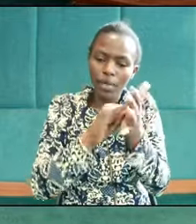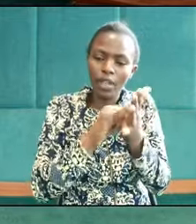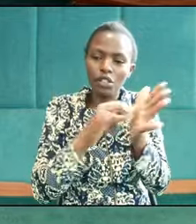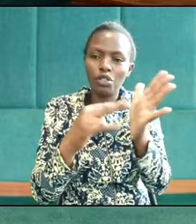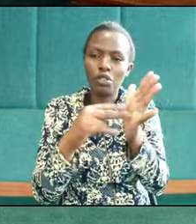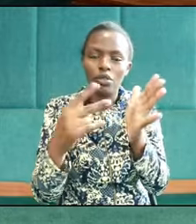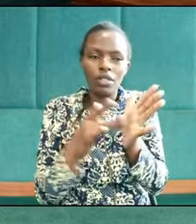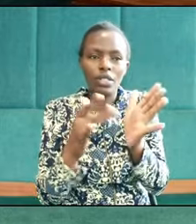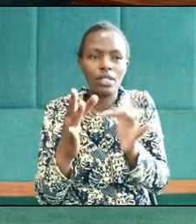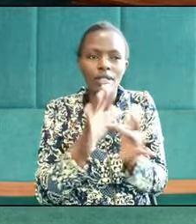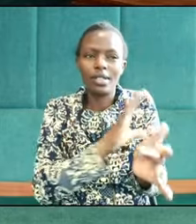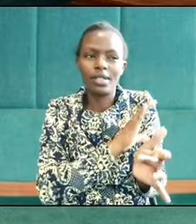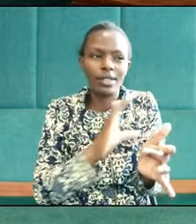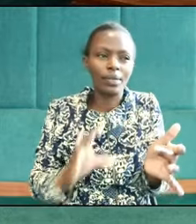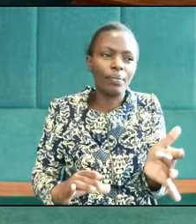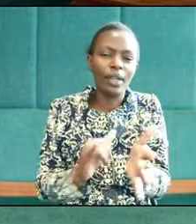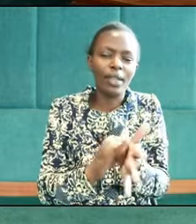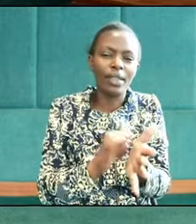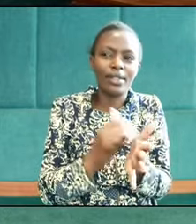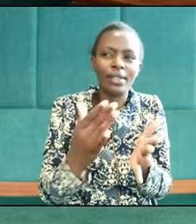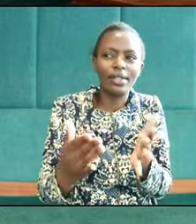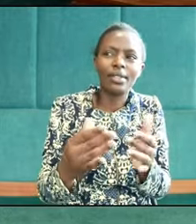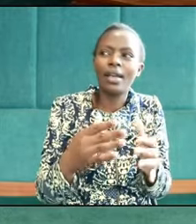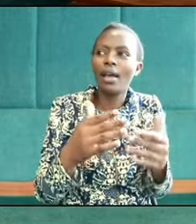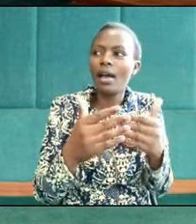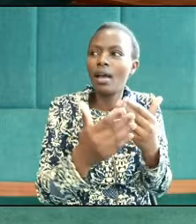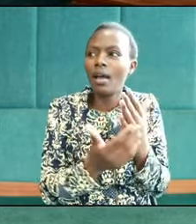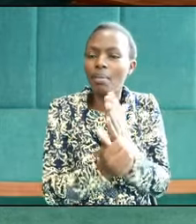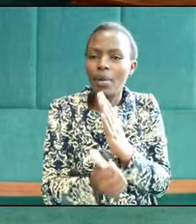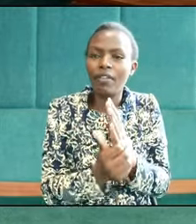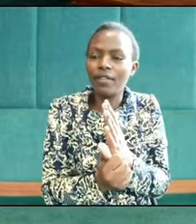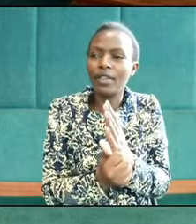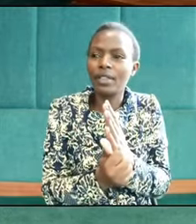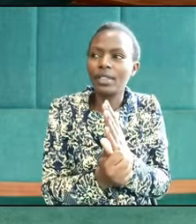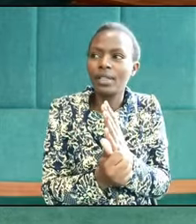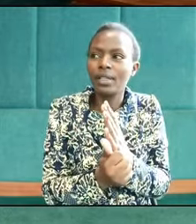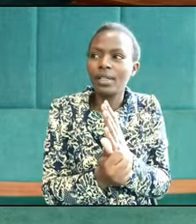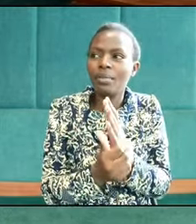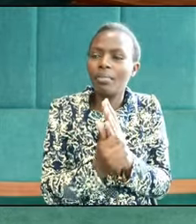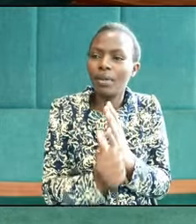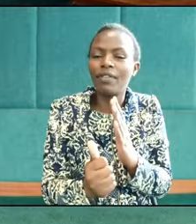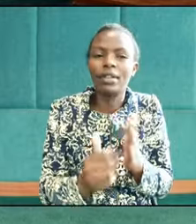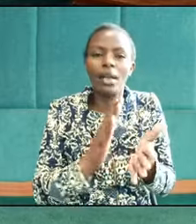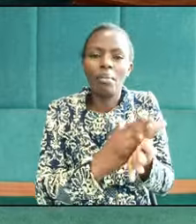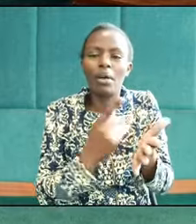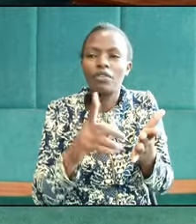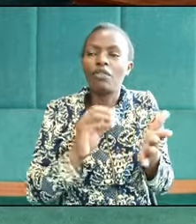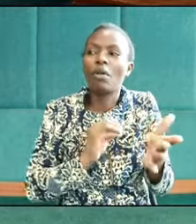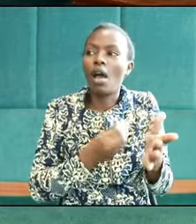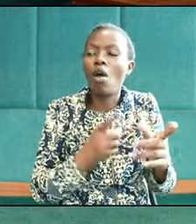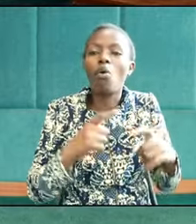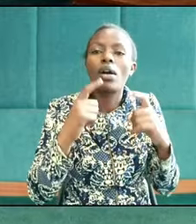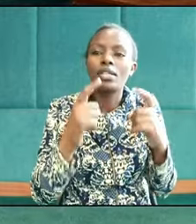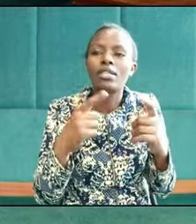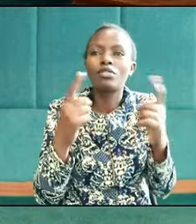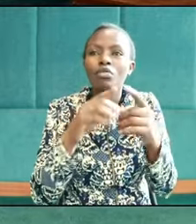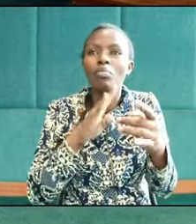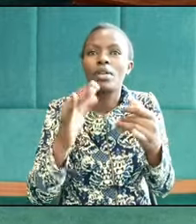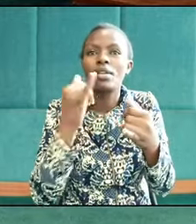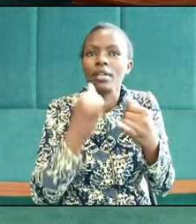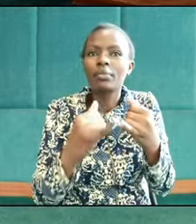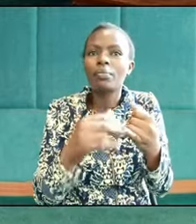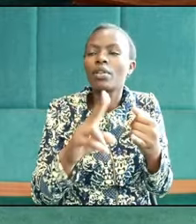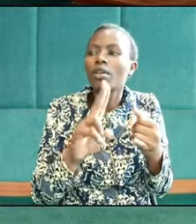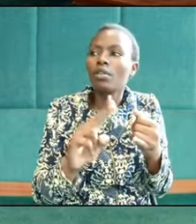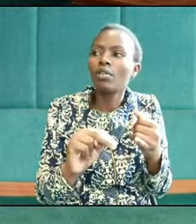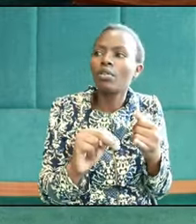who is the perfect sinless sacrifice for our sins. No bone would be broken on the lamb. In the same way, no bone